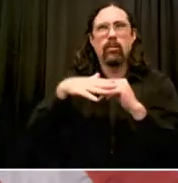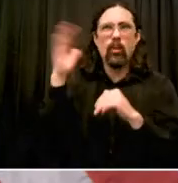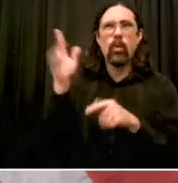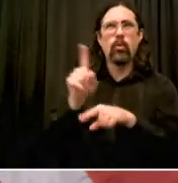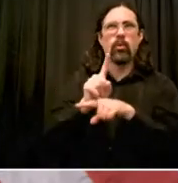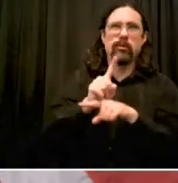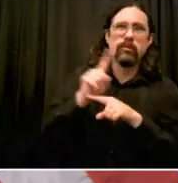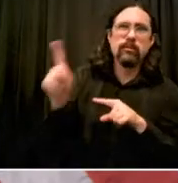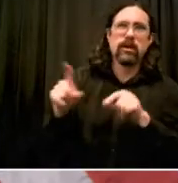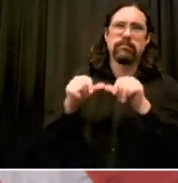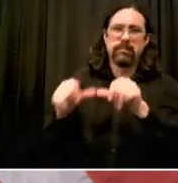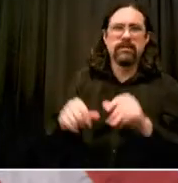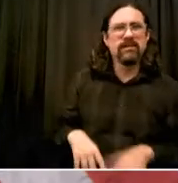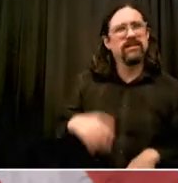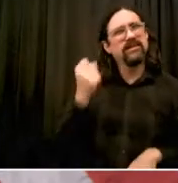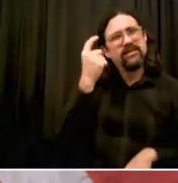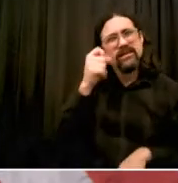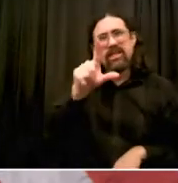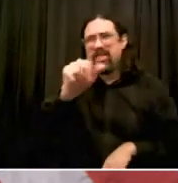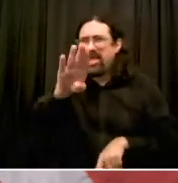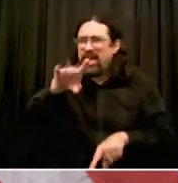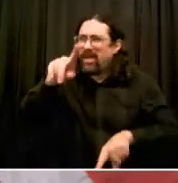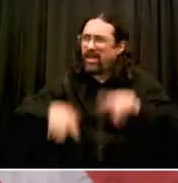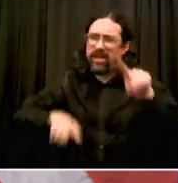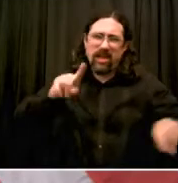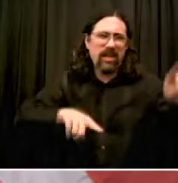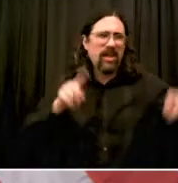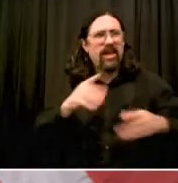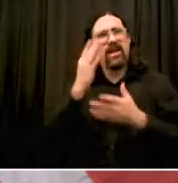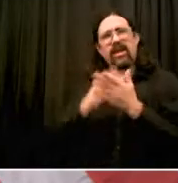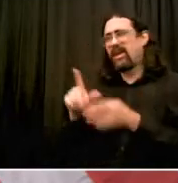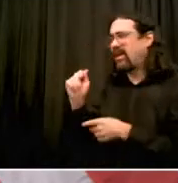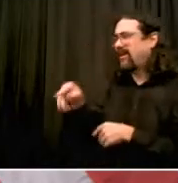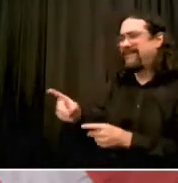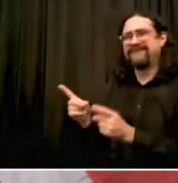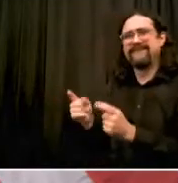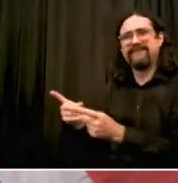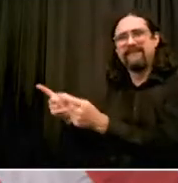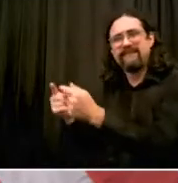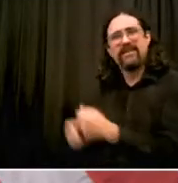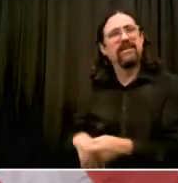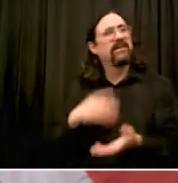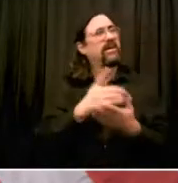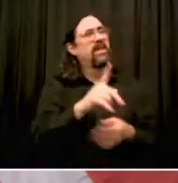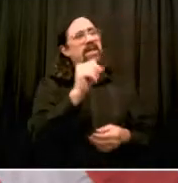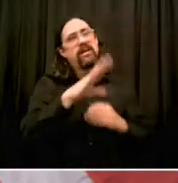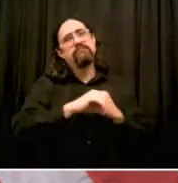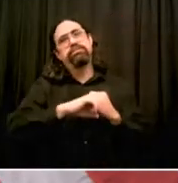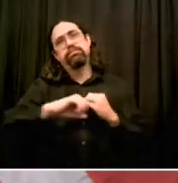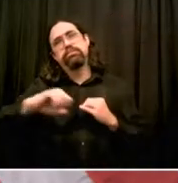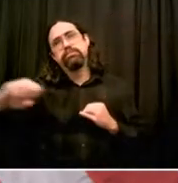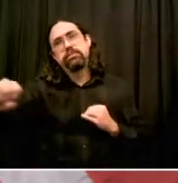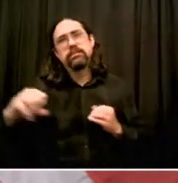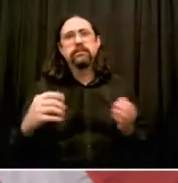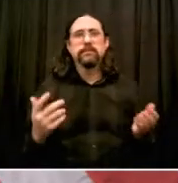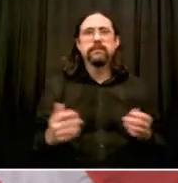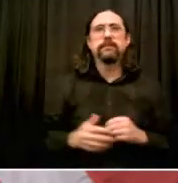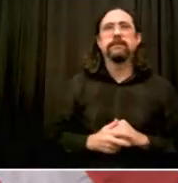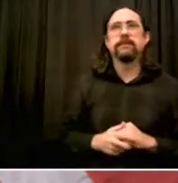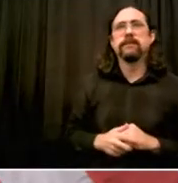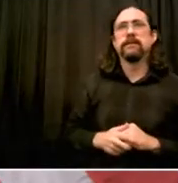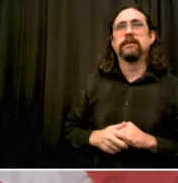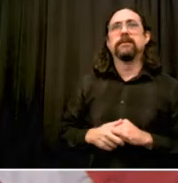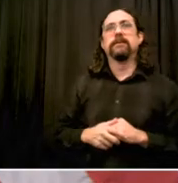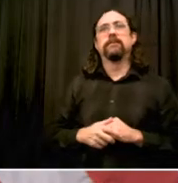dropped, and enough of them are using strategies that have caused a drop like that, such that this citywide average has gotten much, much better. However, to your